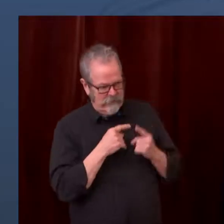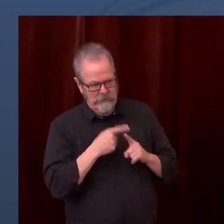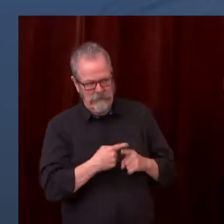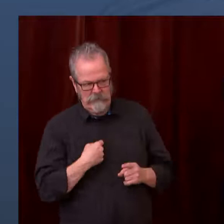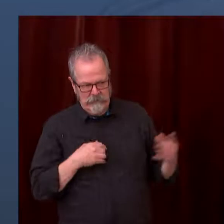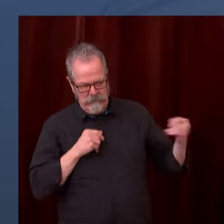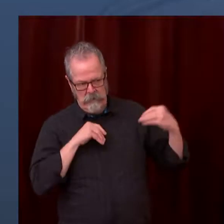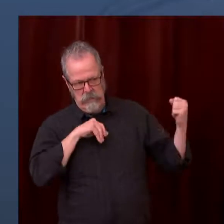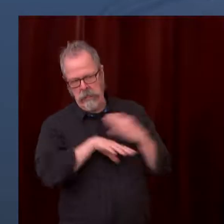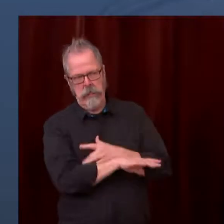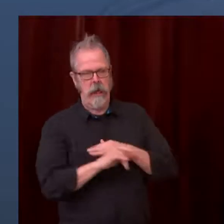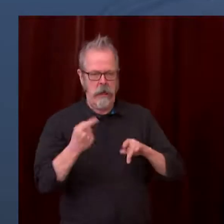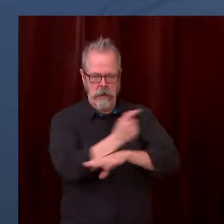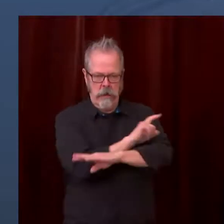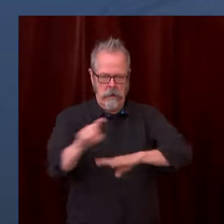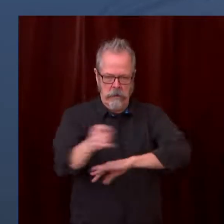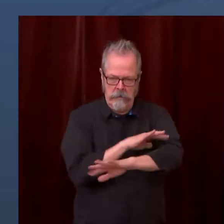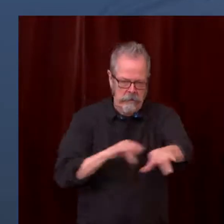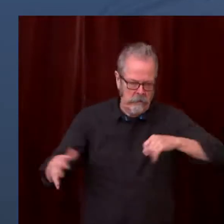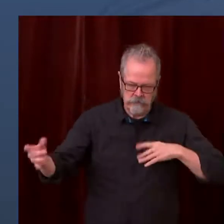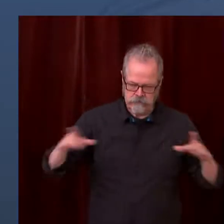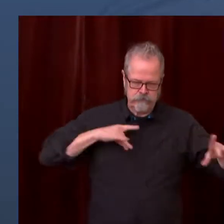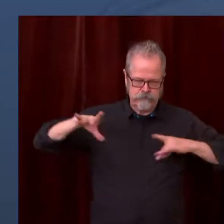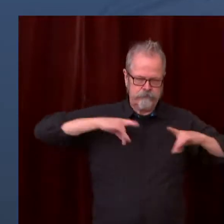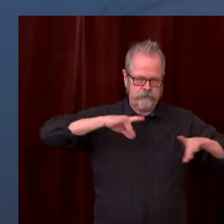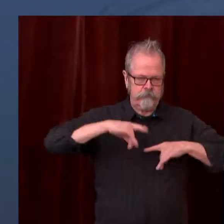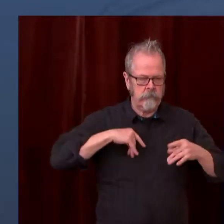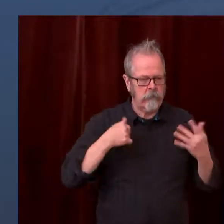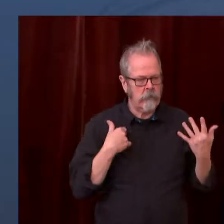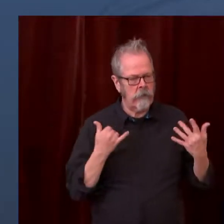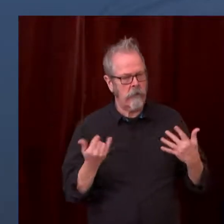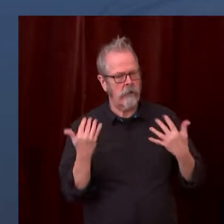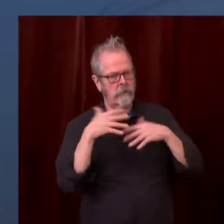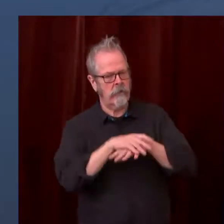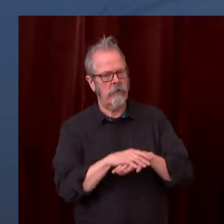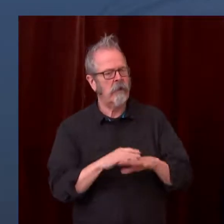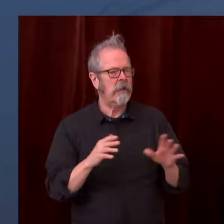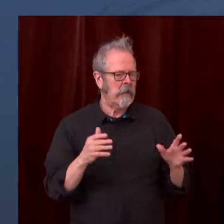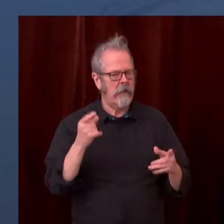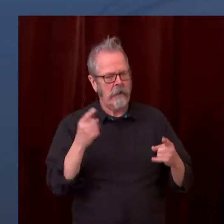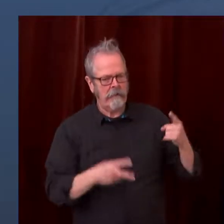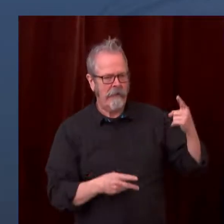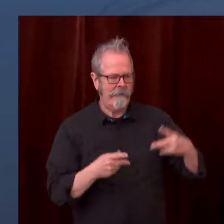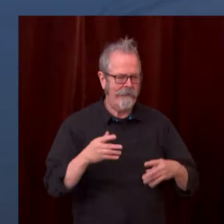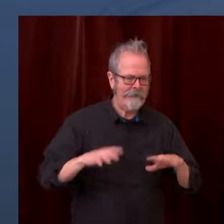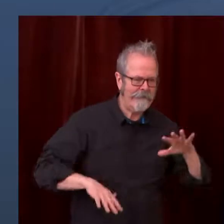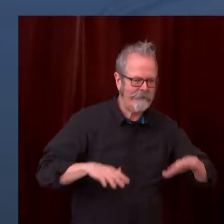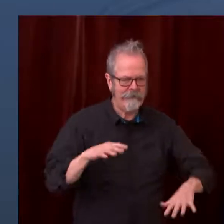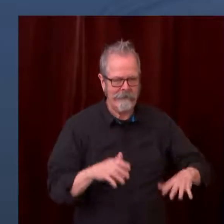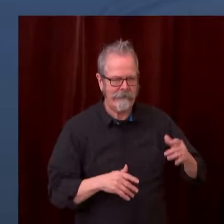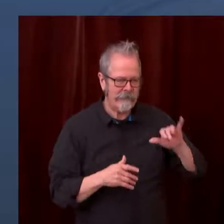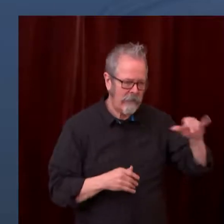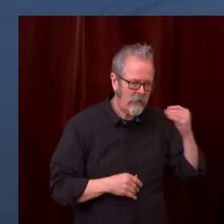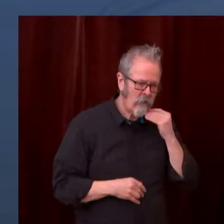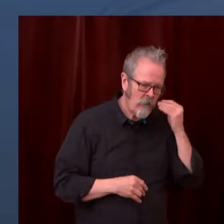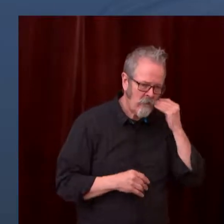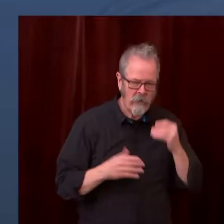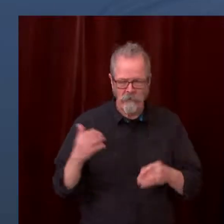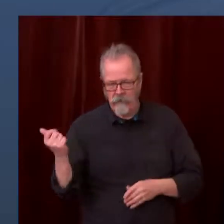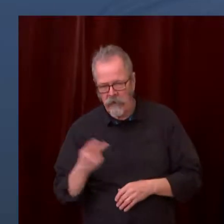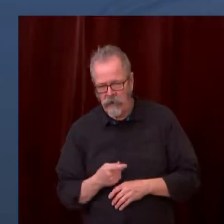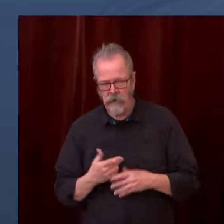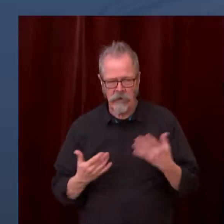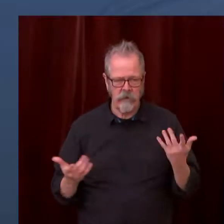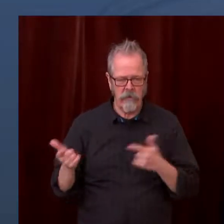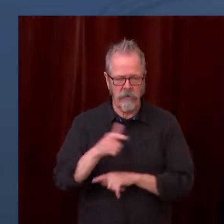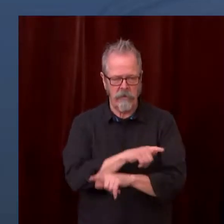know. In fact, I remember talking to a math teacher, I believe it was at Elk Ridge Elementary School. He was a high